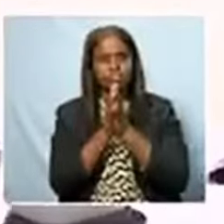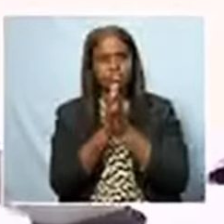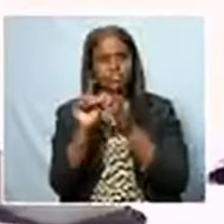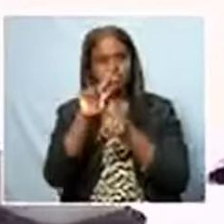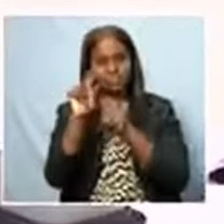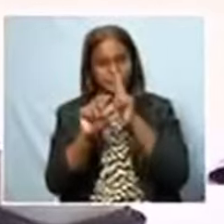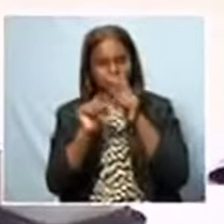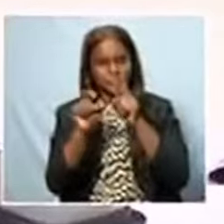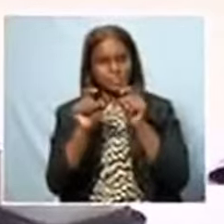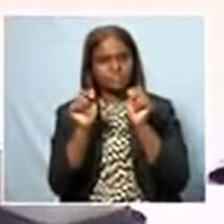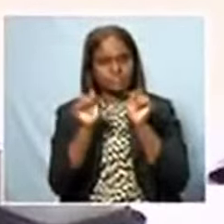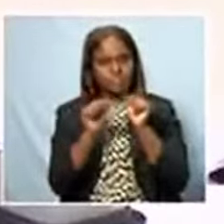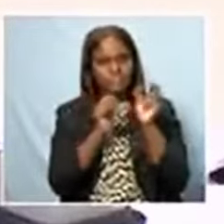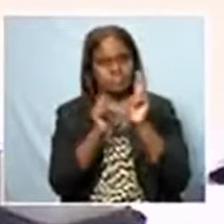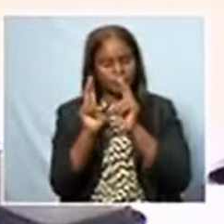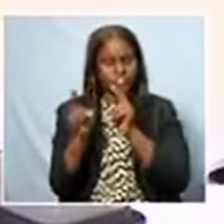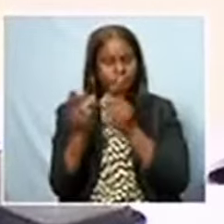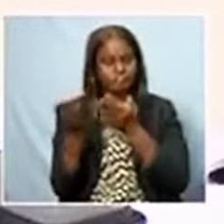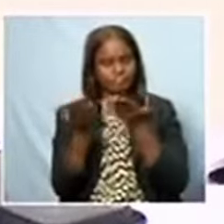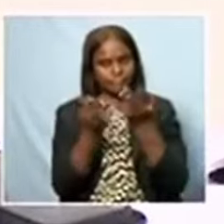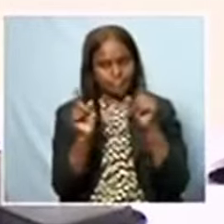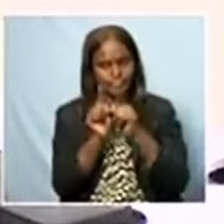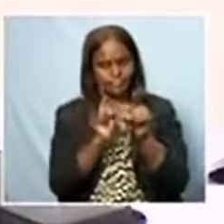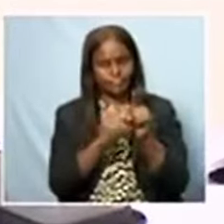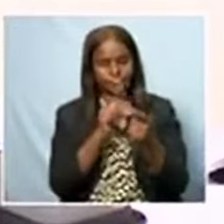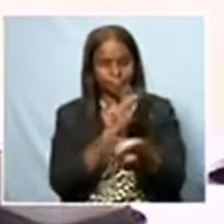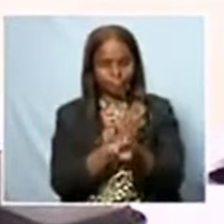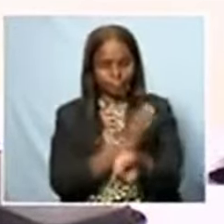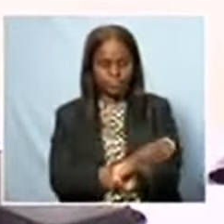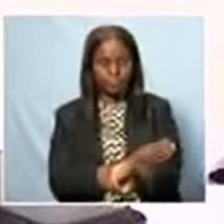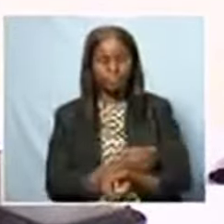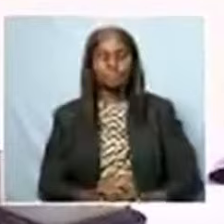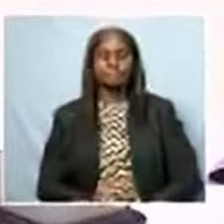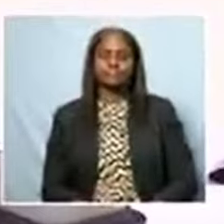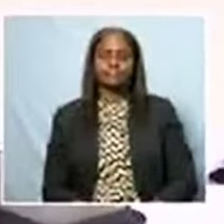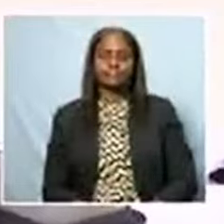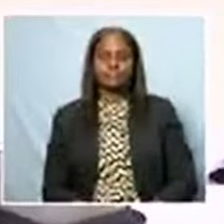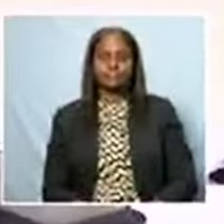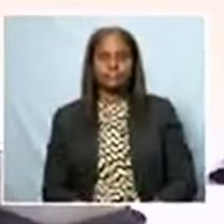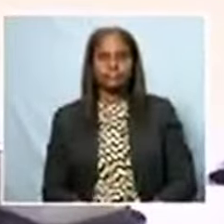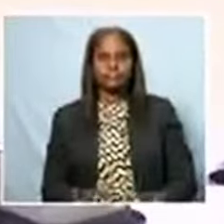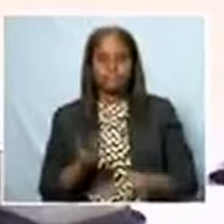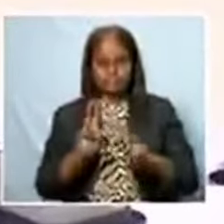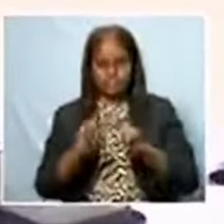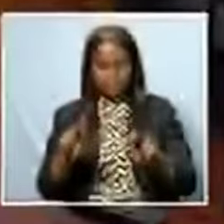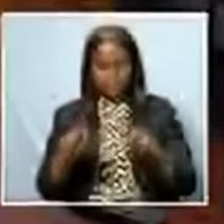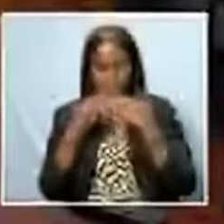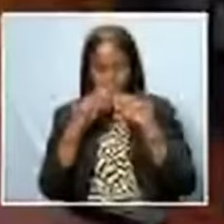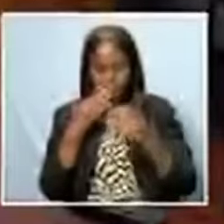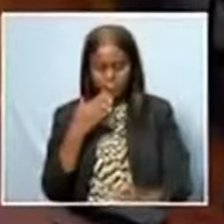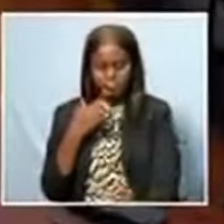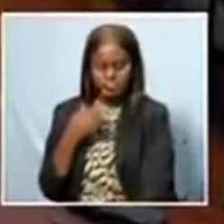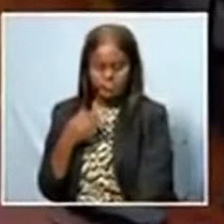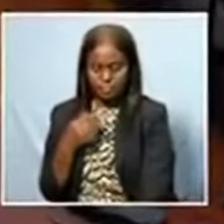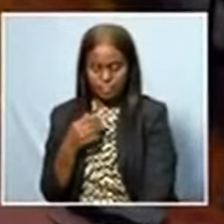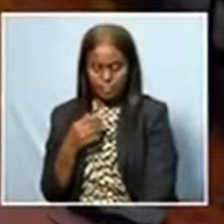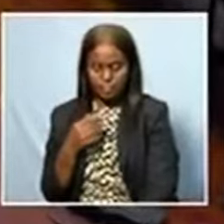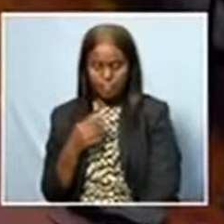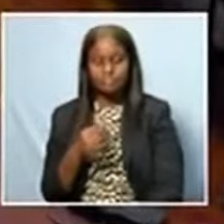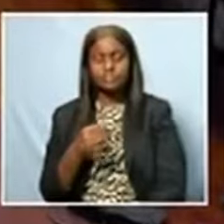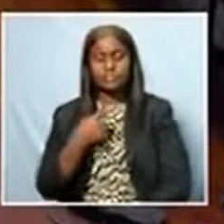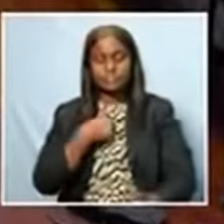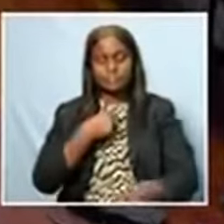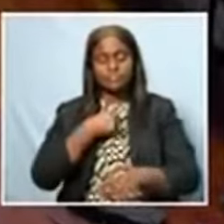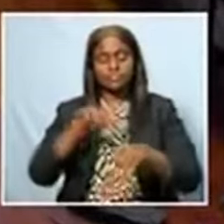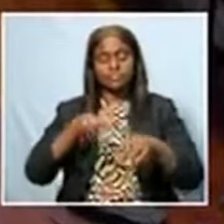so that then you can answer them at your Honorable Banda. Thank you very much, Chairperson. I'm interested in the